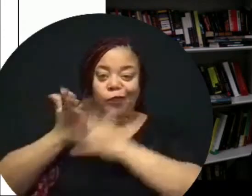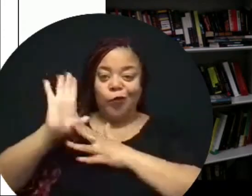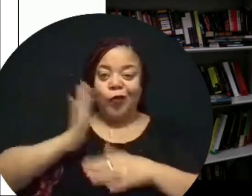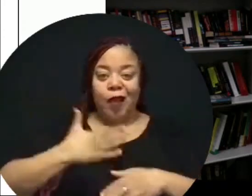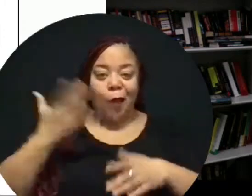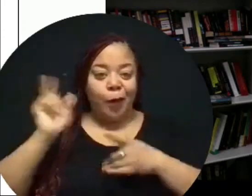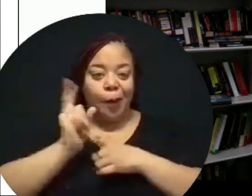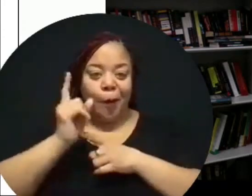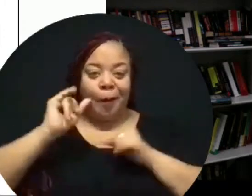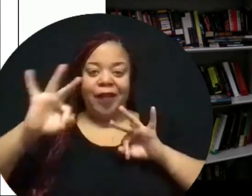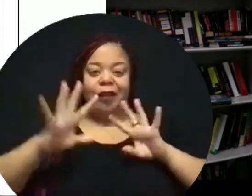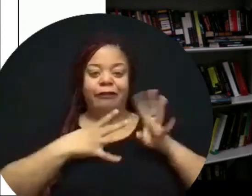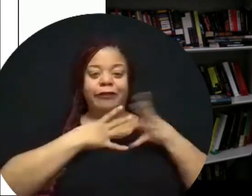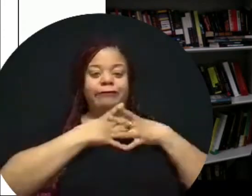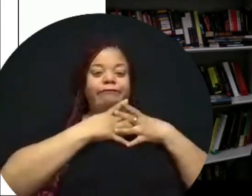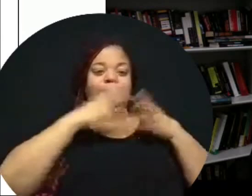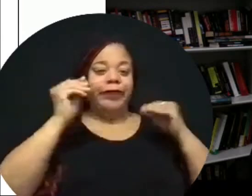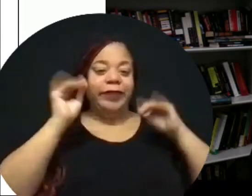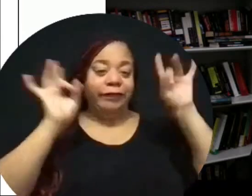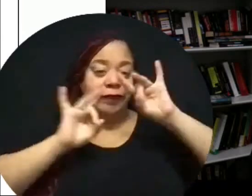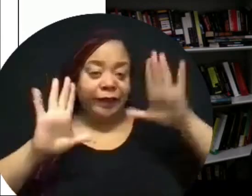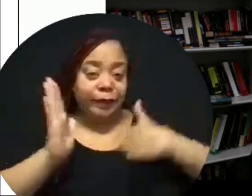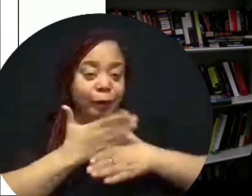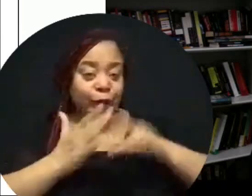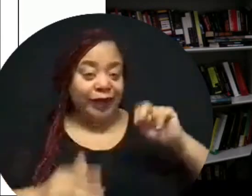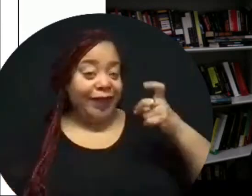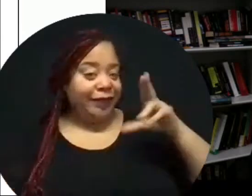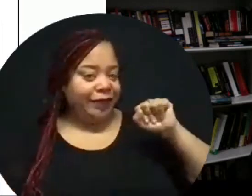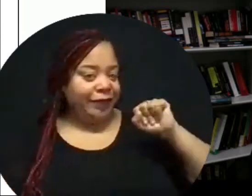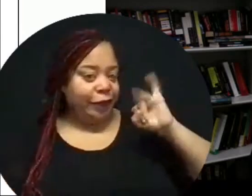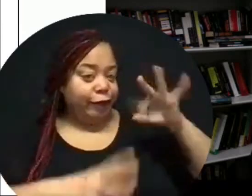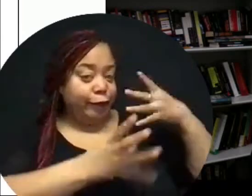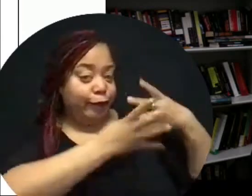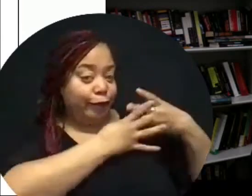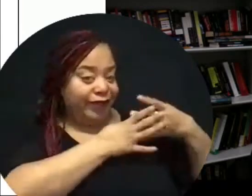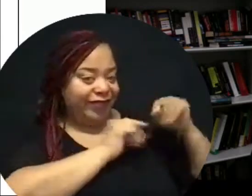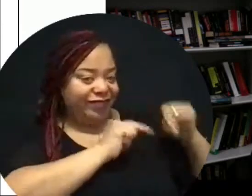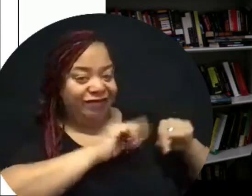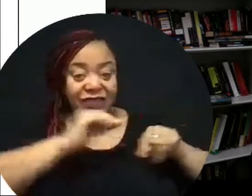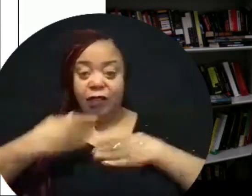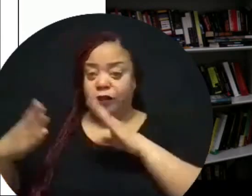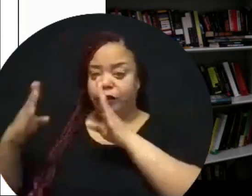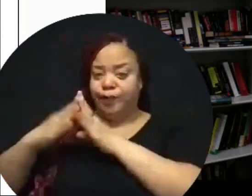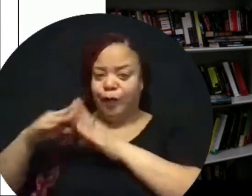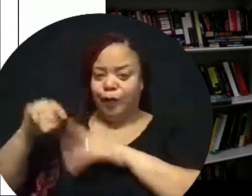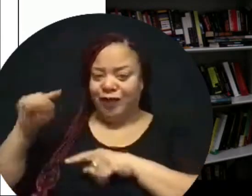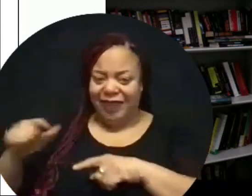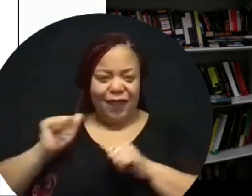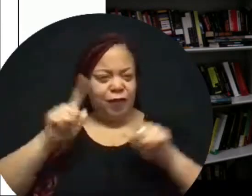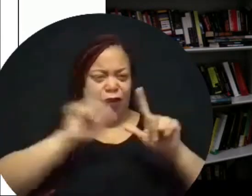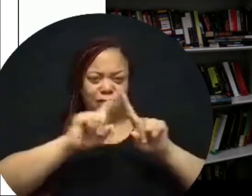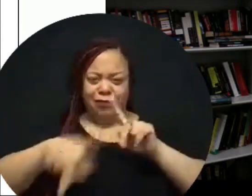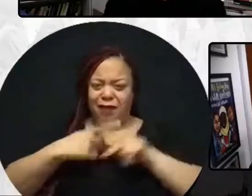those forward as well, as much as it's about destroying the incarceration and the violence of that.